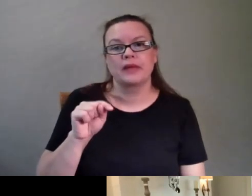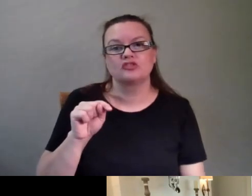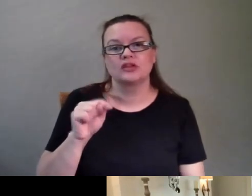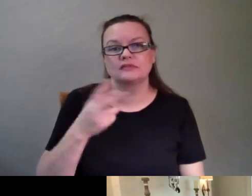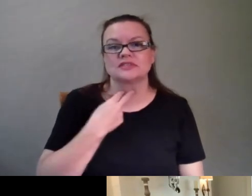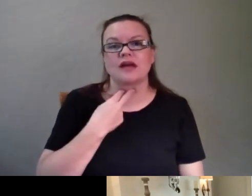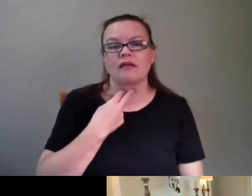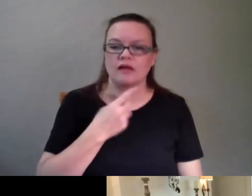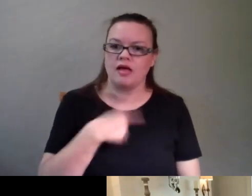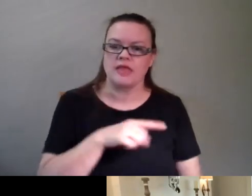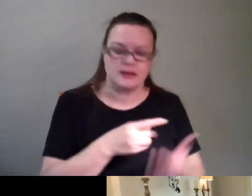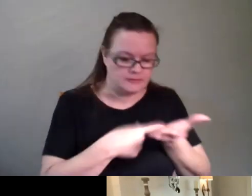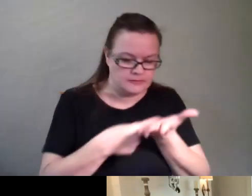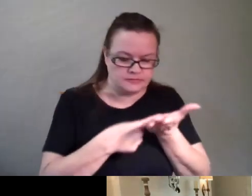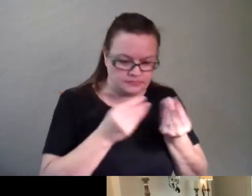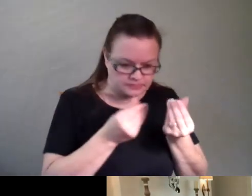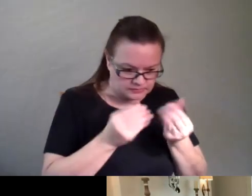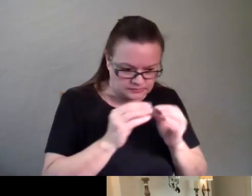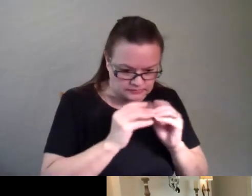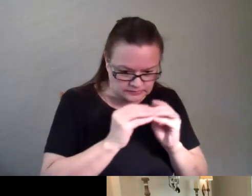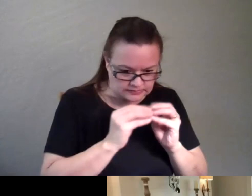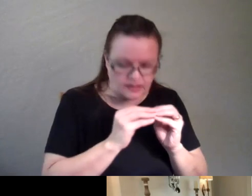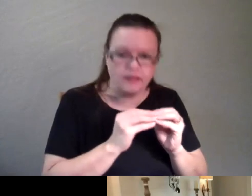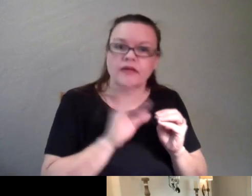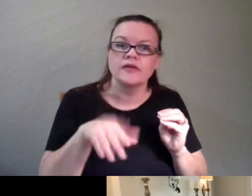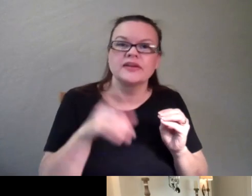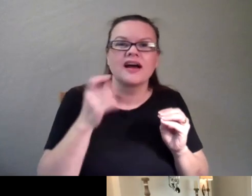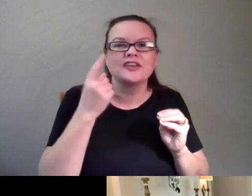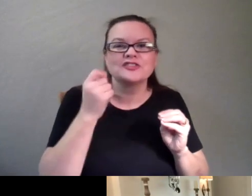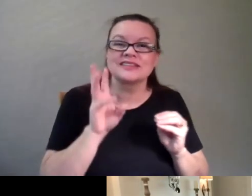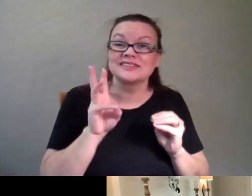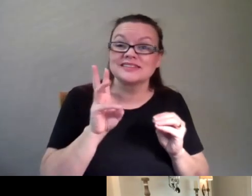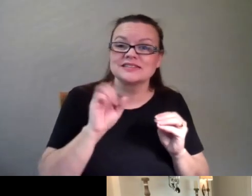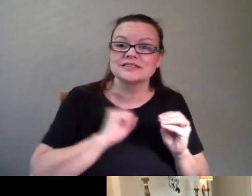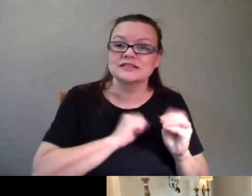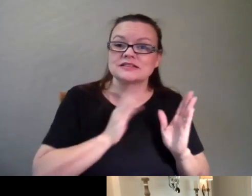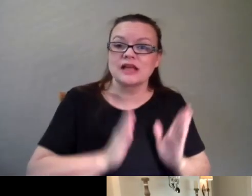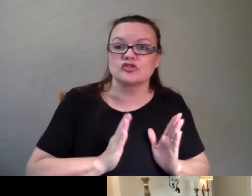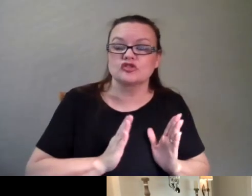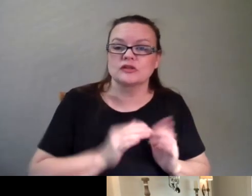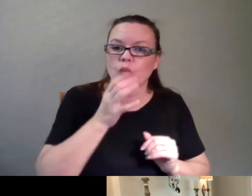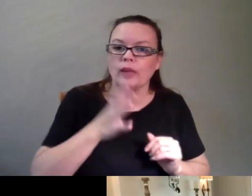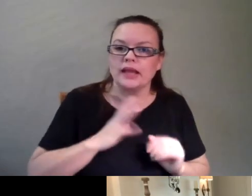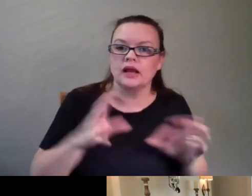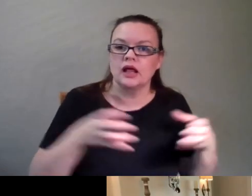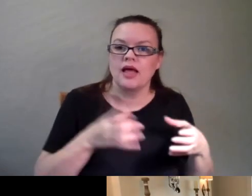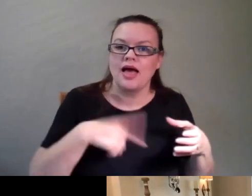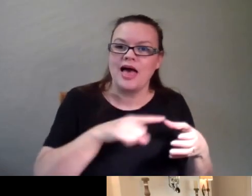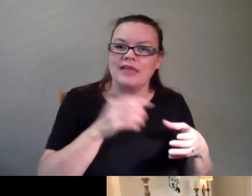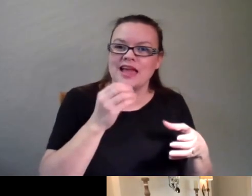that is because from the very beginning, since there were six senators, the women senators meet informally for